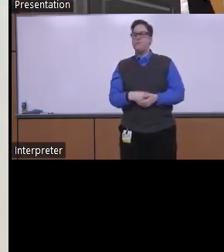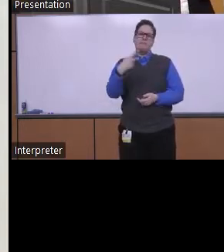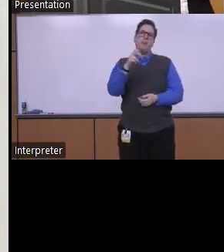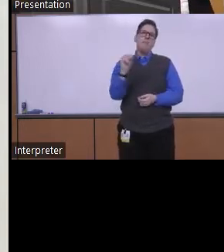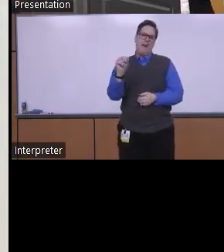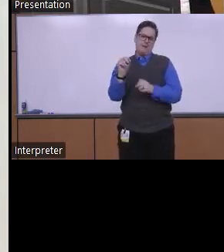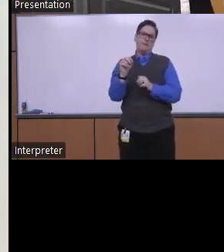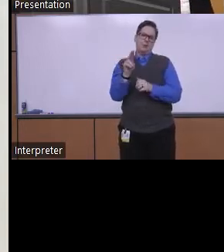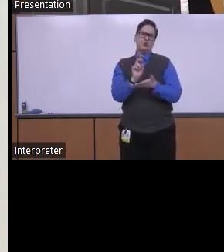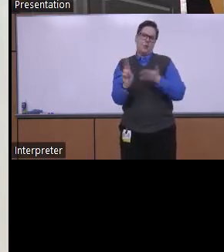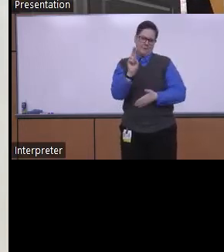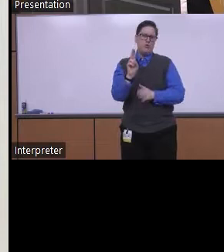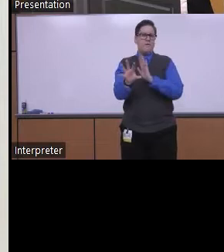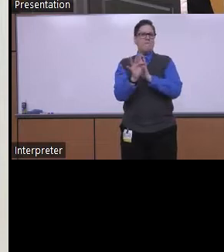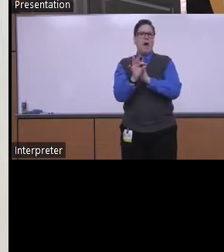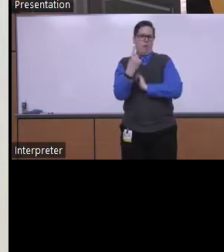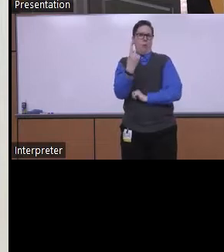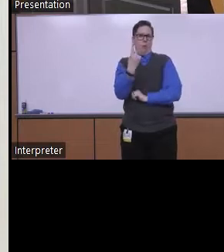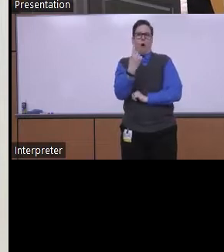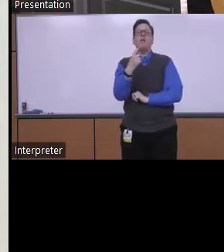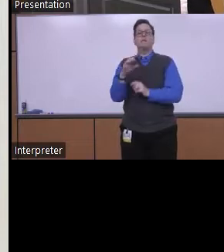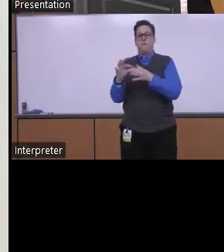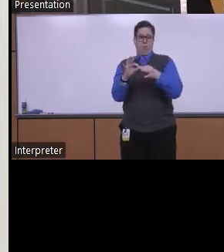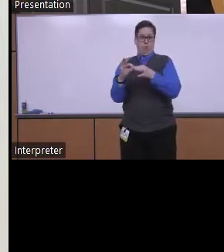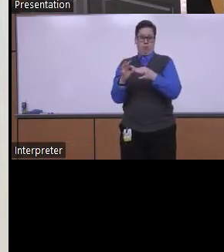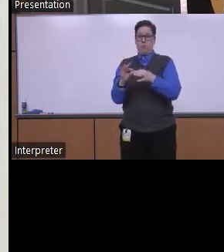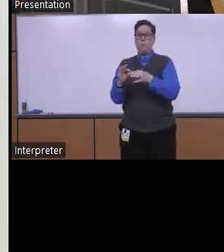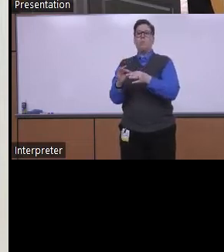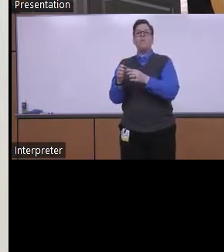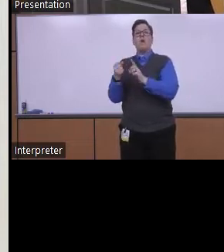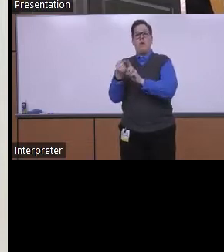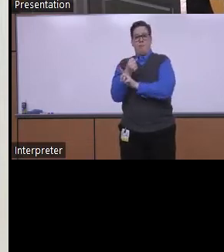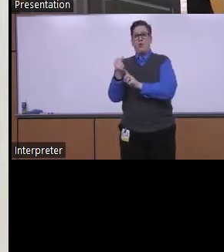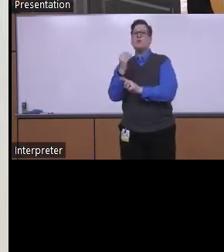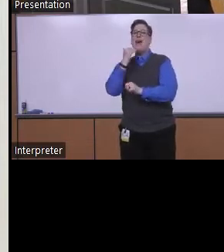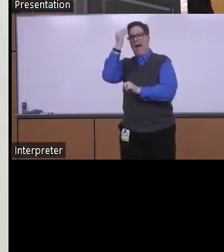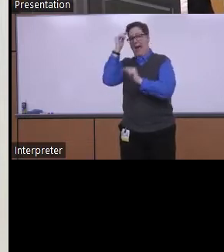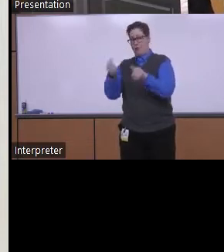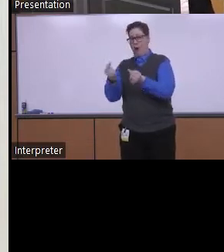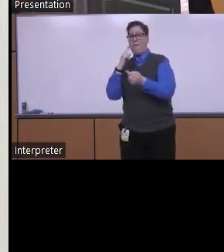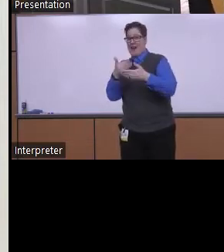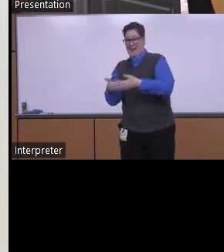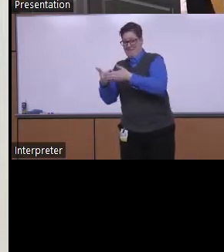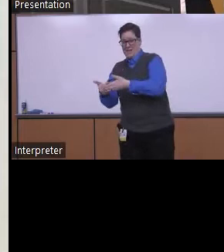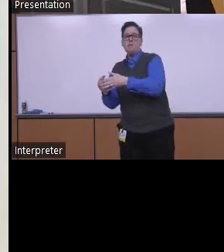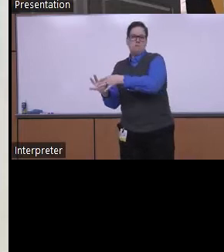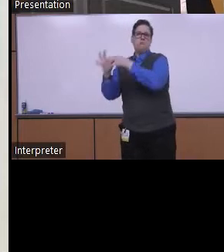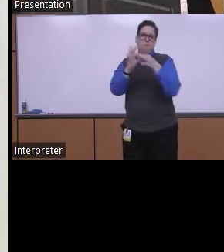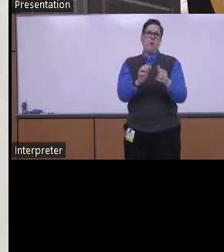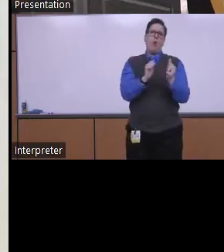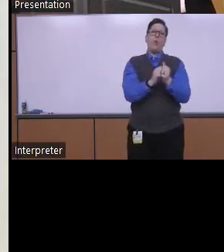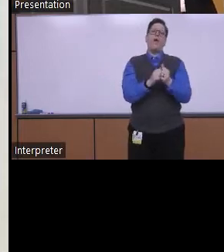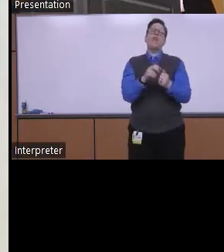Penn who found that there's a compelling association between rates of abusive head trauma in infants and the economic effects of a